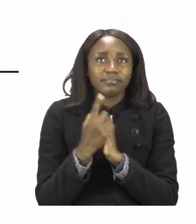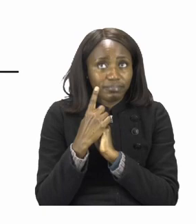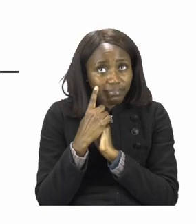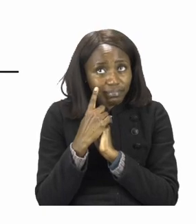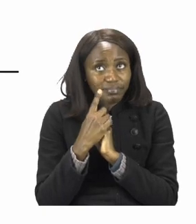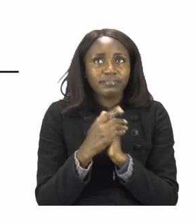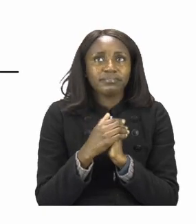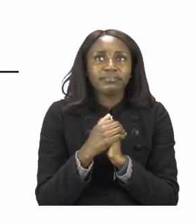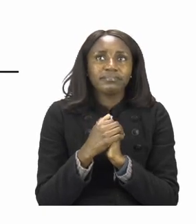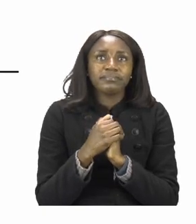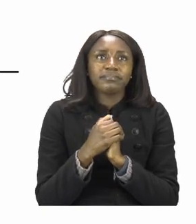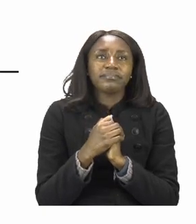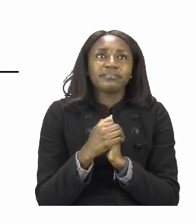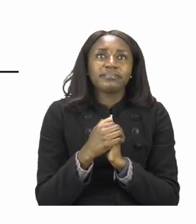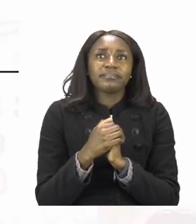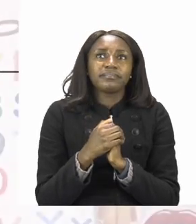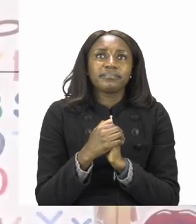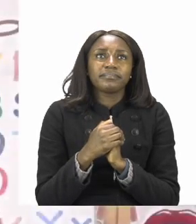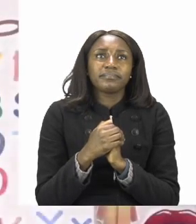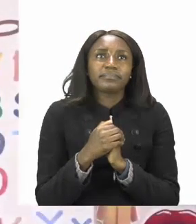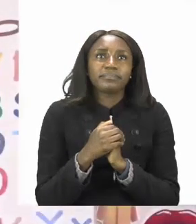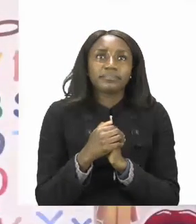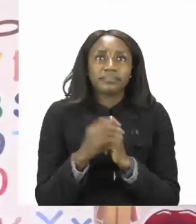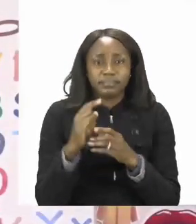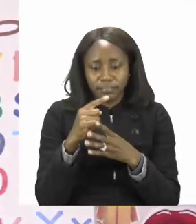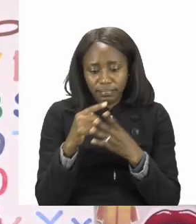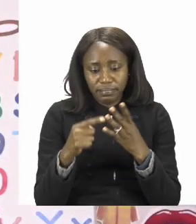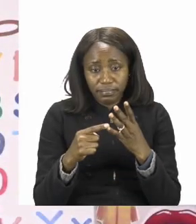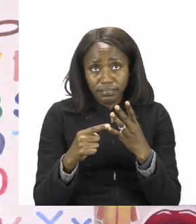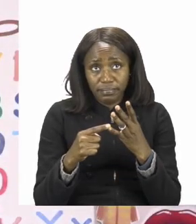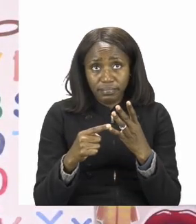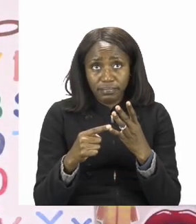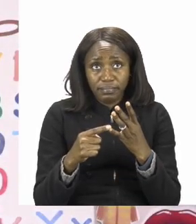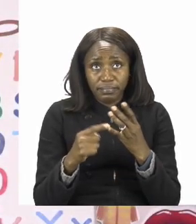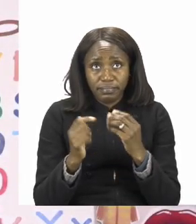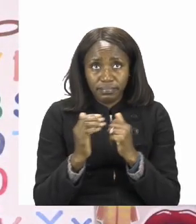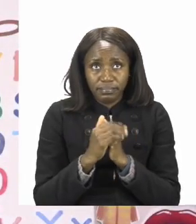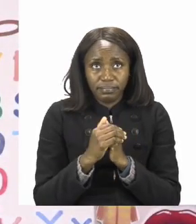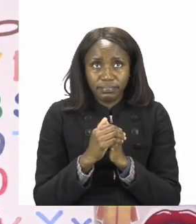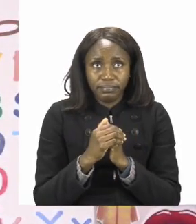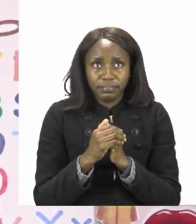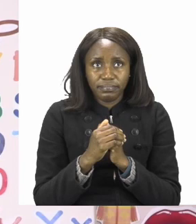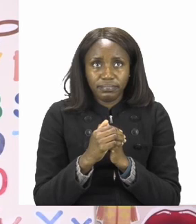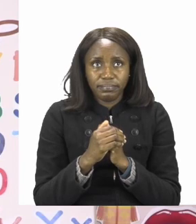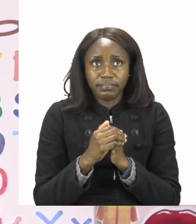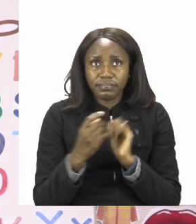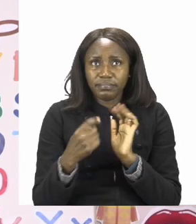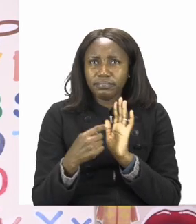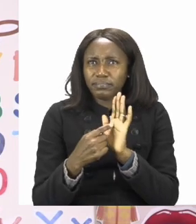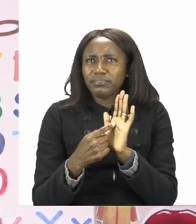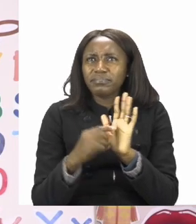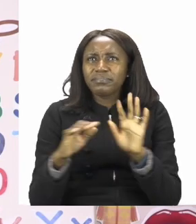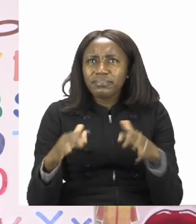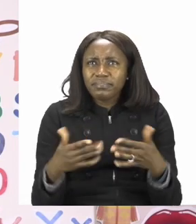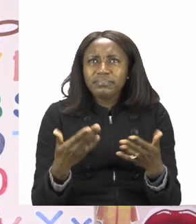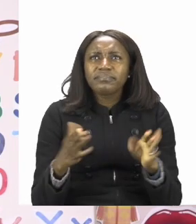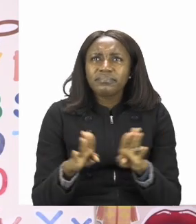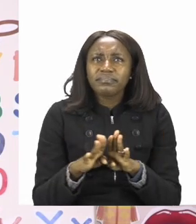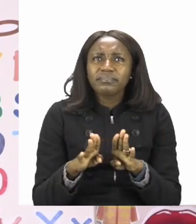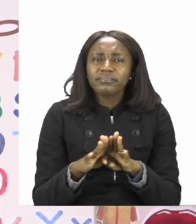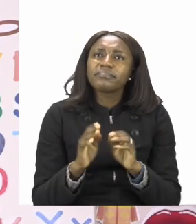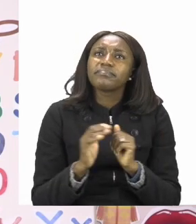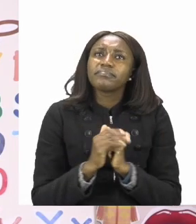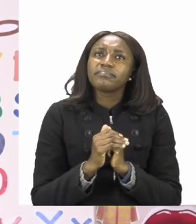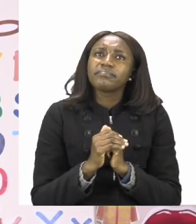board. So the first four that we're going to do are on the board already, but I want to show you how you can get the answers for